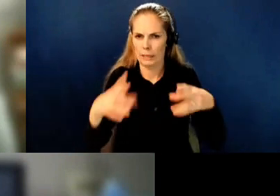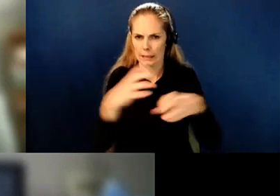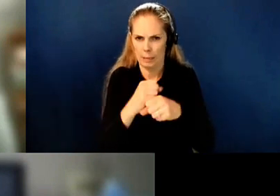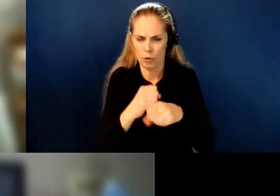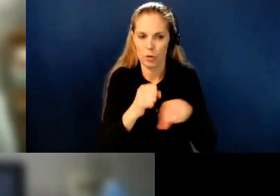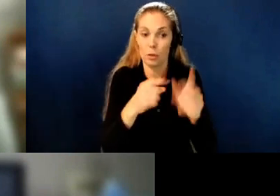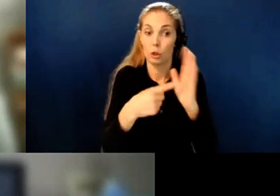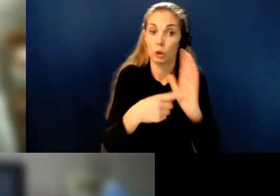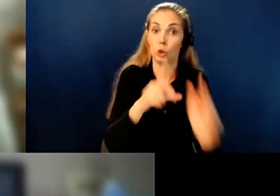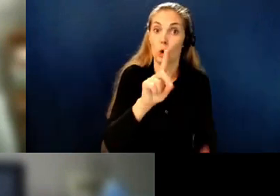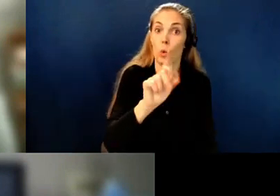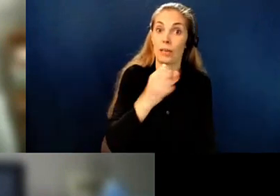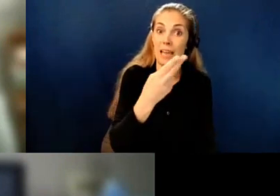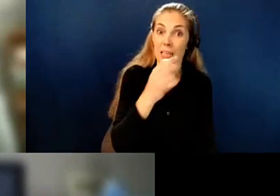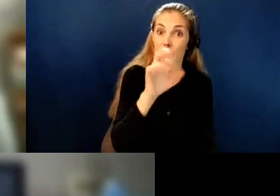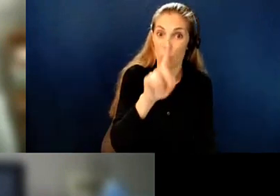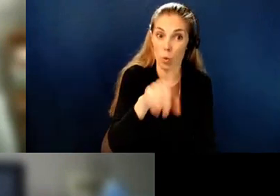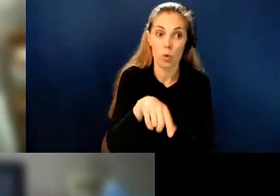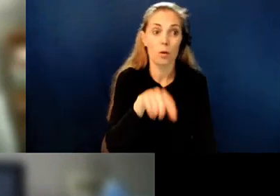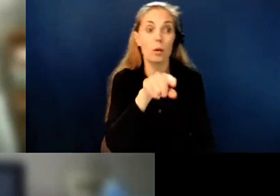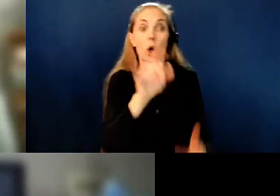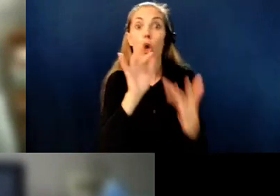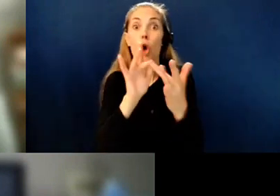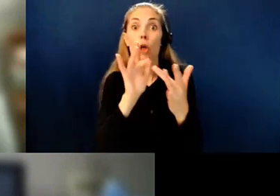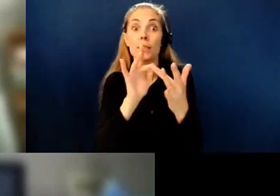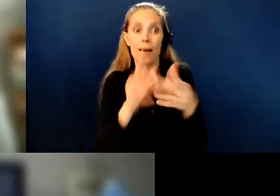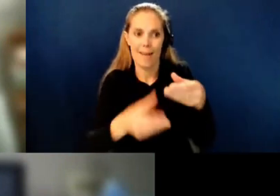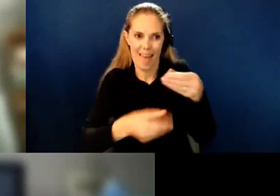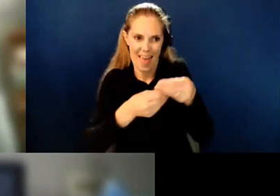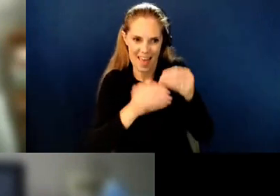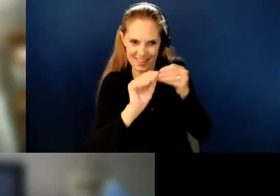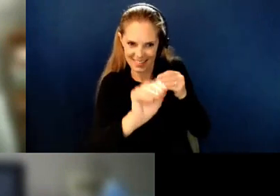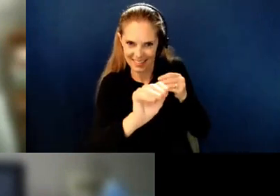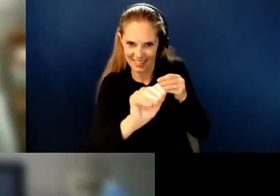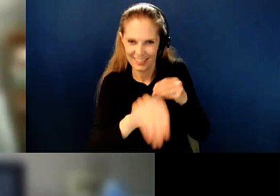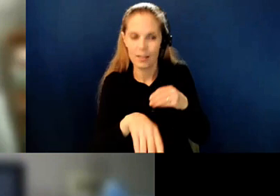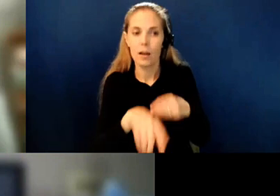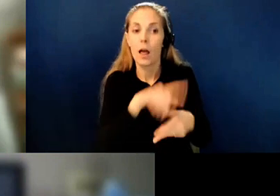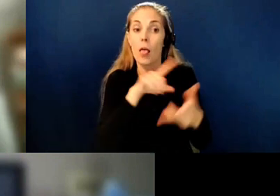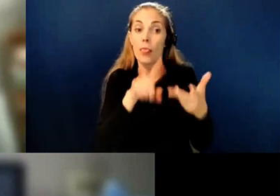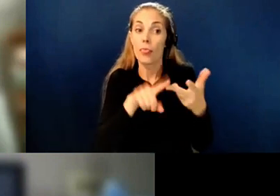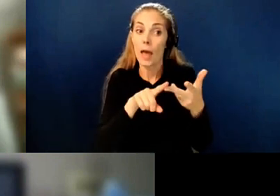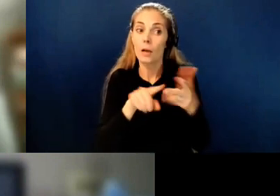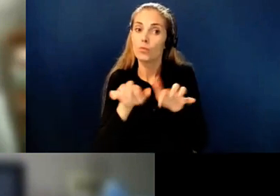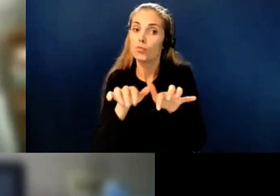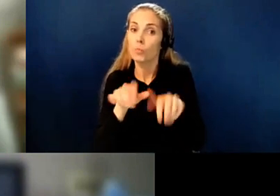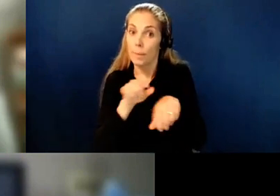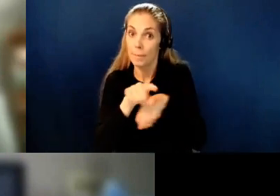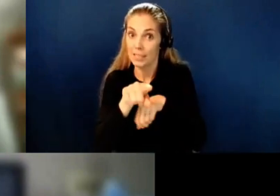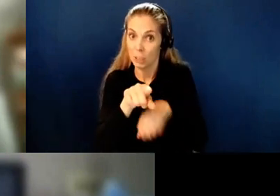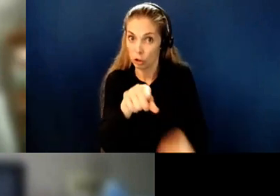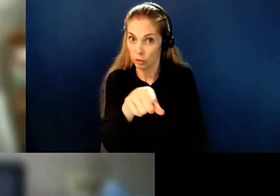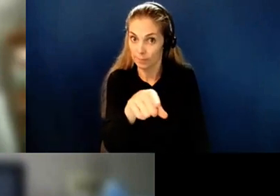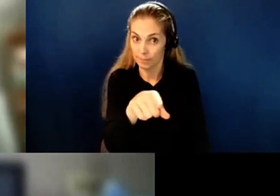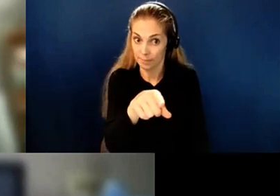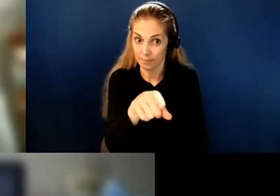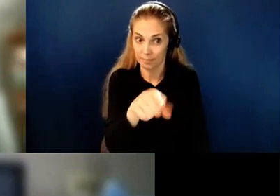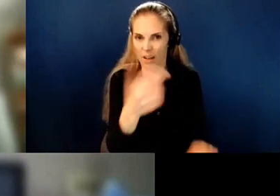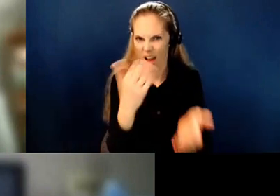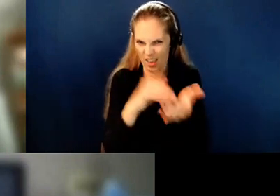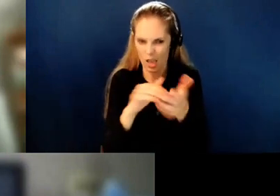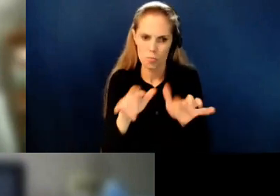contacts, we added a contact here. Then we went and we messaged the contact, right? We send a message, I can send another one,